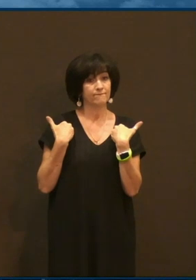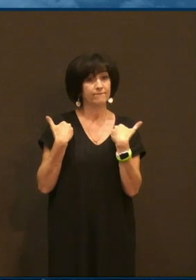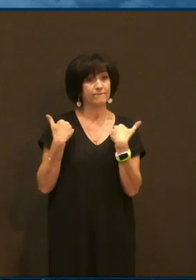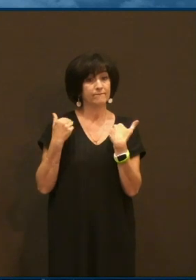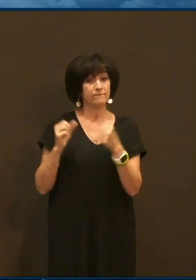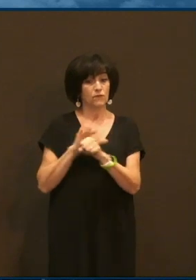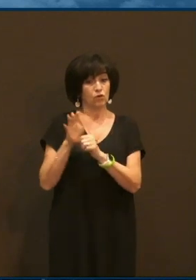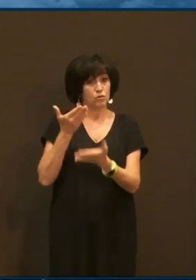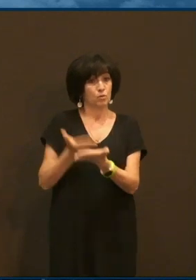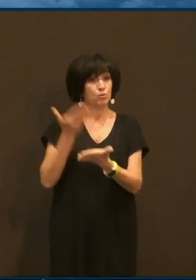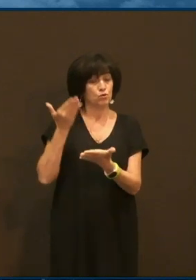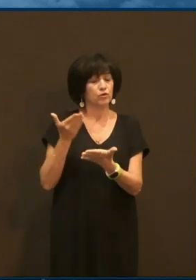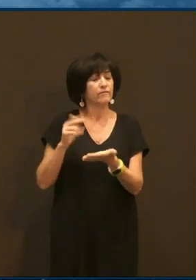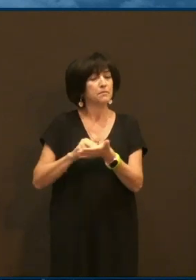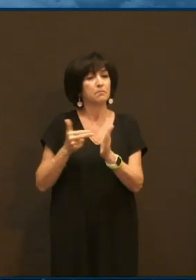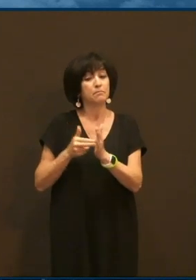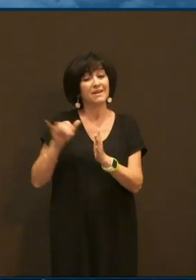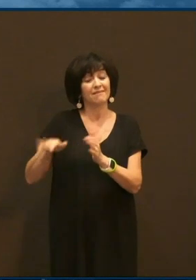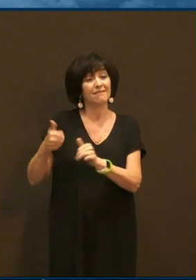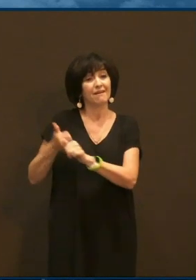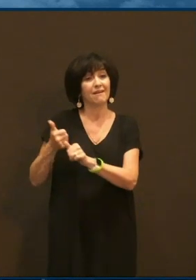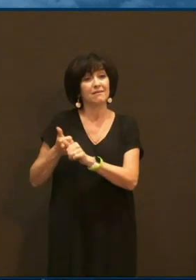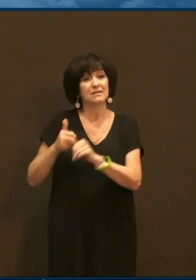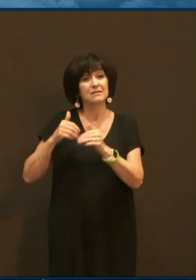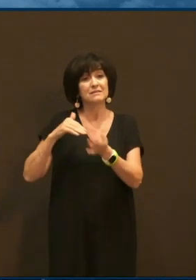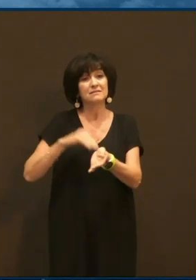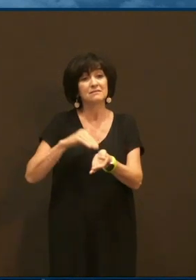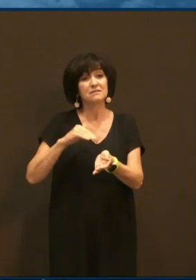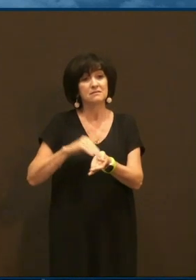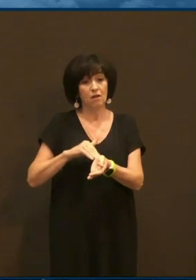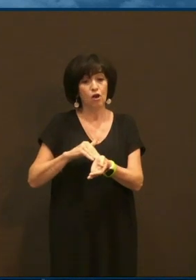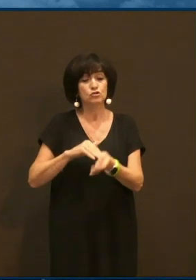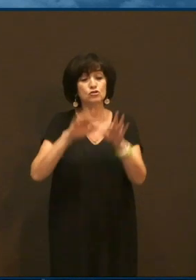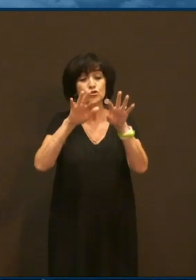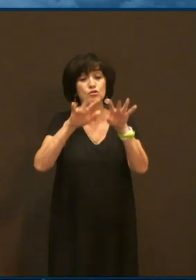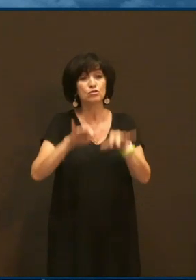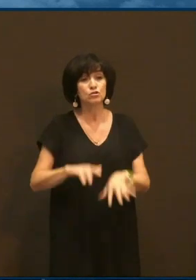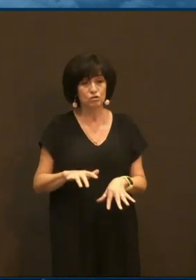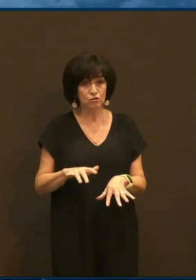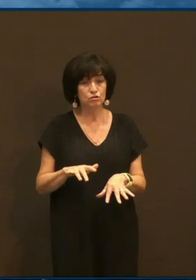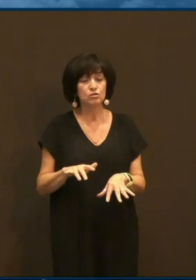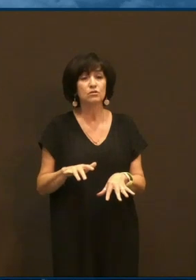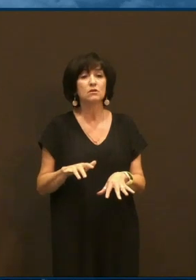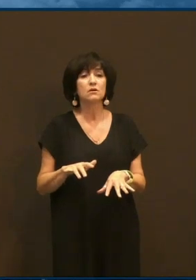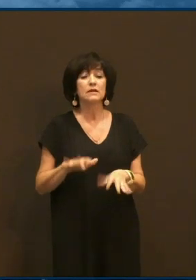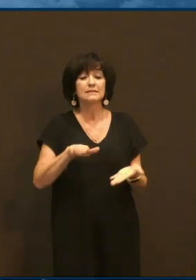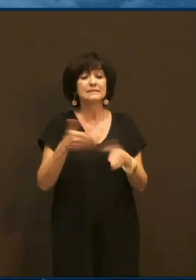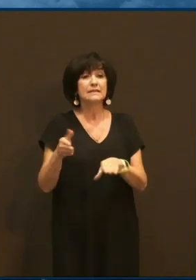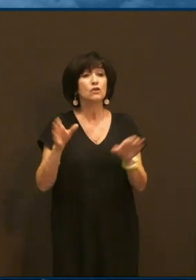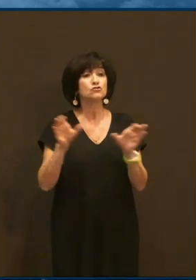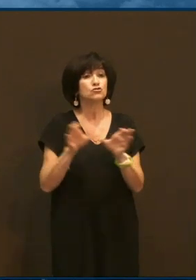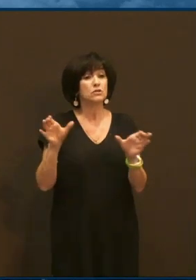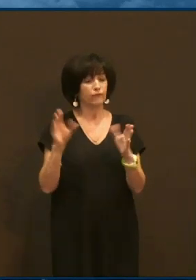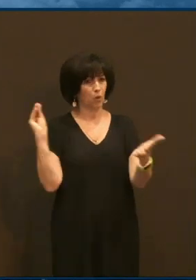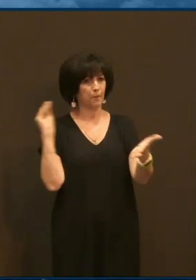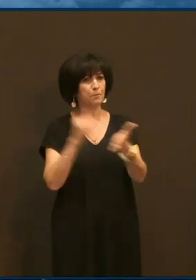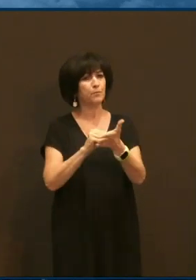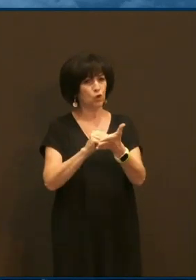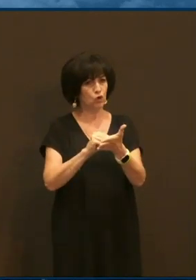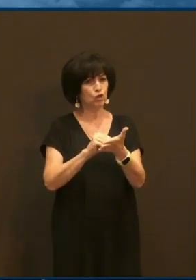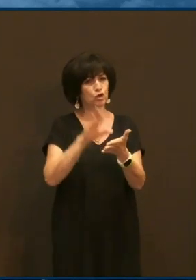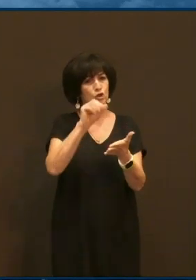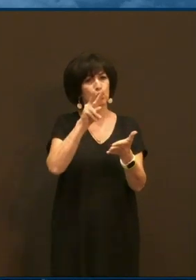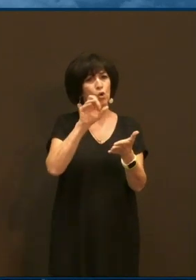the physician who put the information into the death certificate used COVID-19 as an underlying cause of